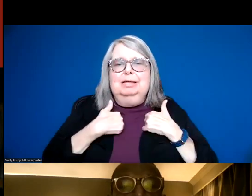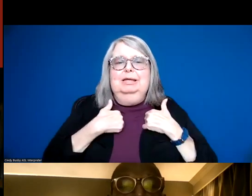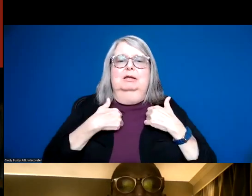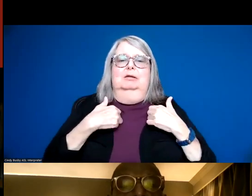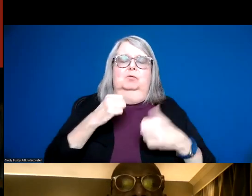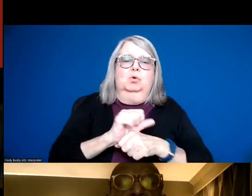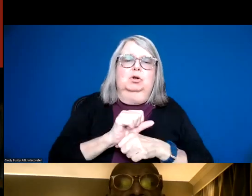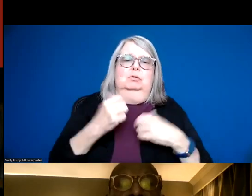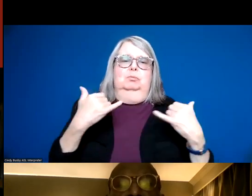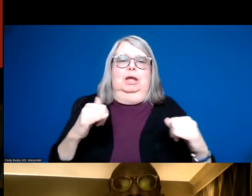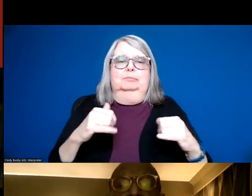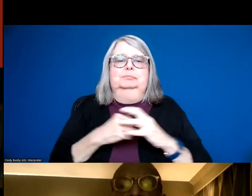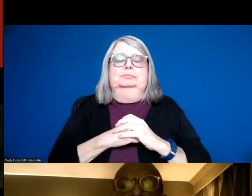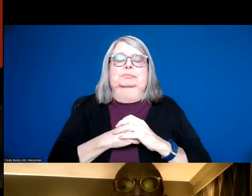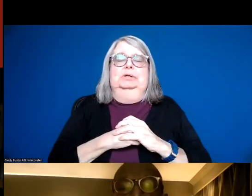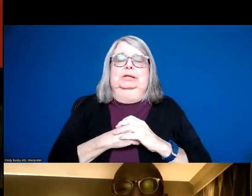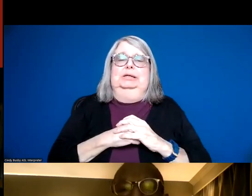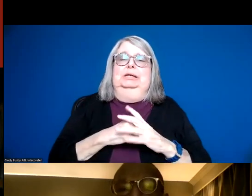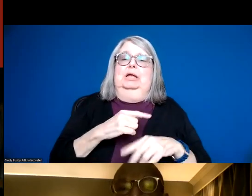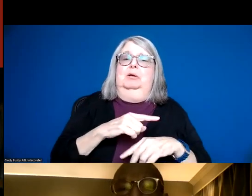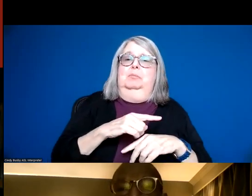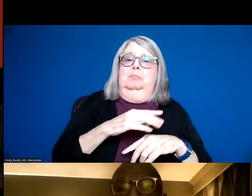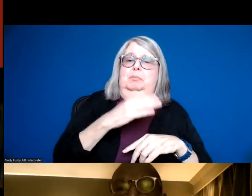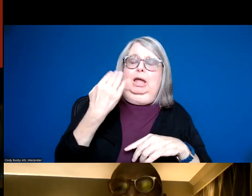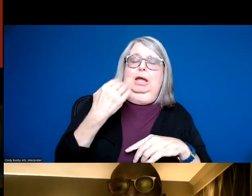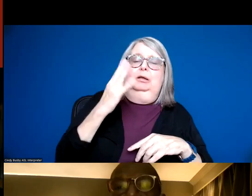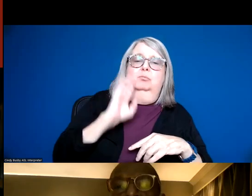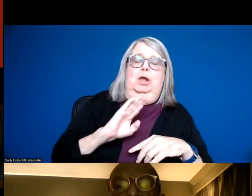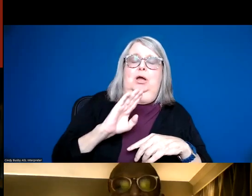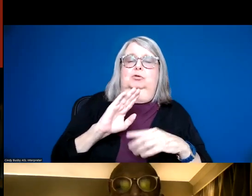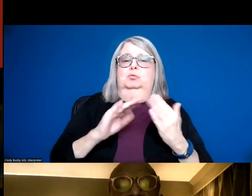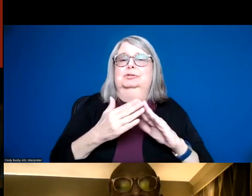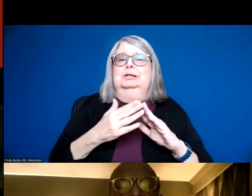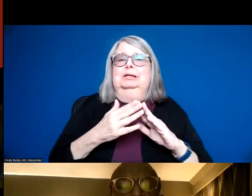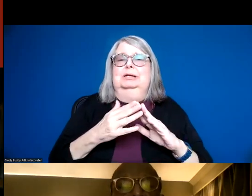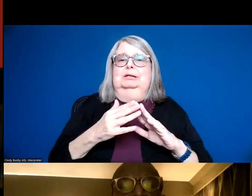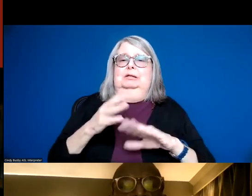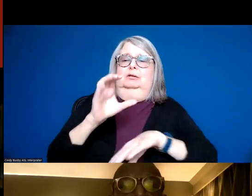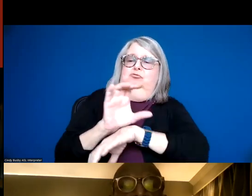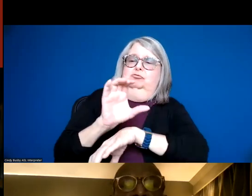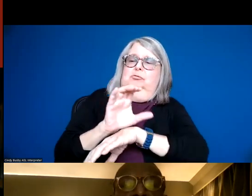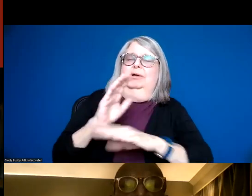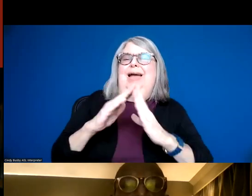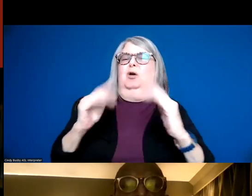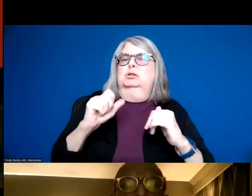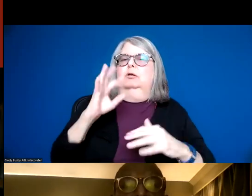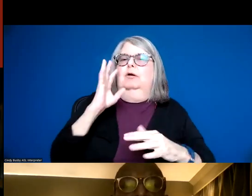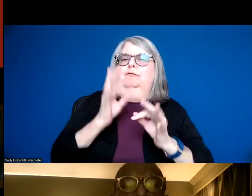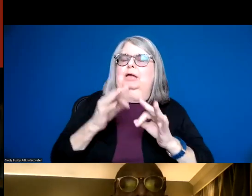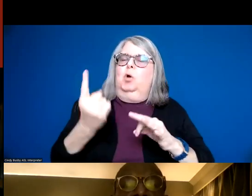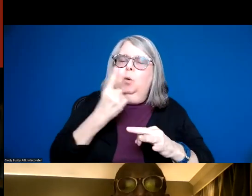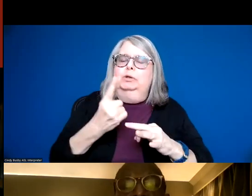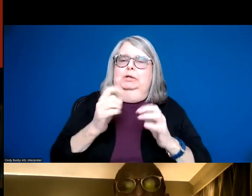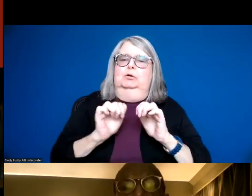worship. In Black and Brown communities, houses of faith have always been the gateway to reach and mobilize